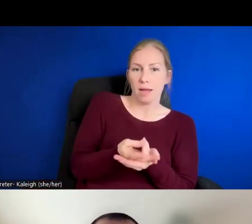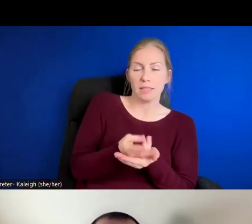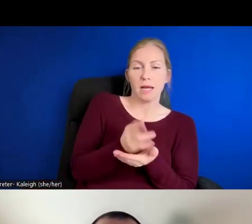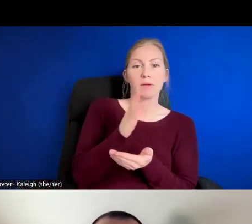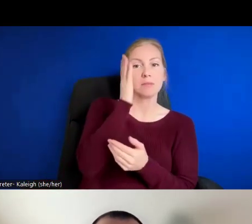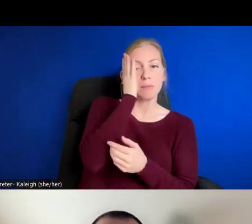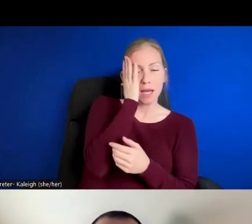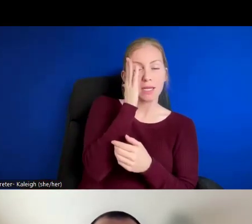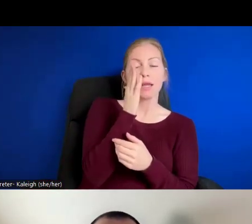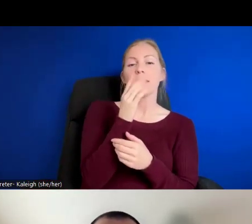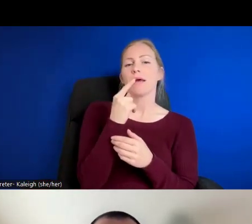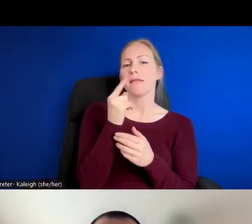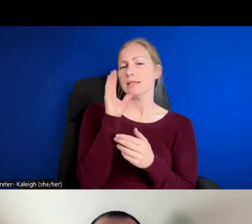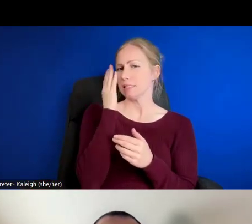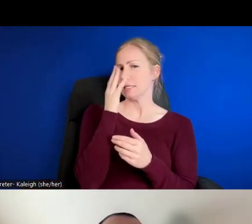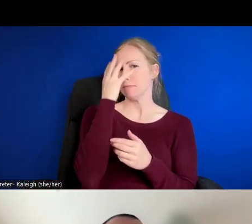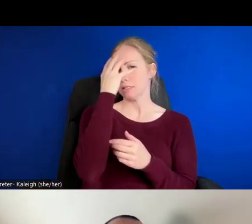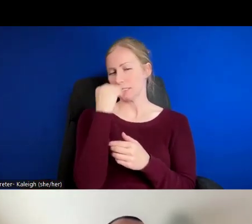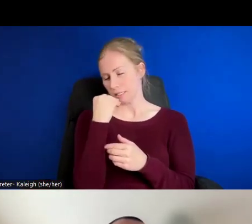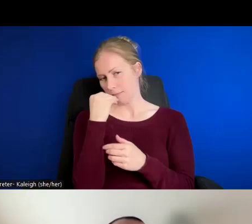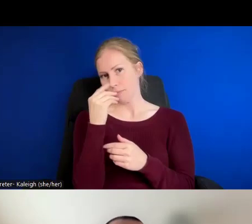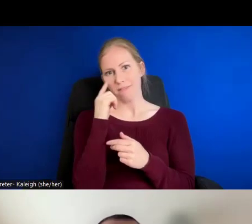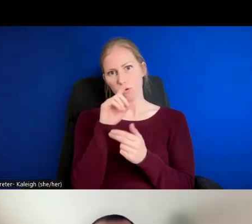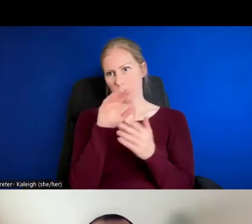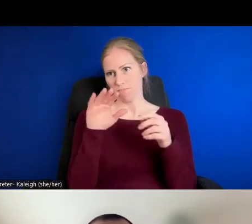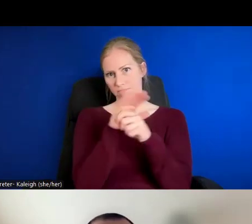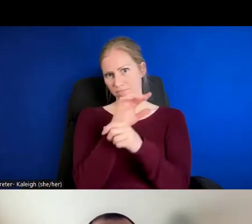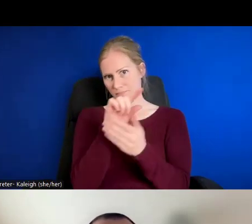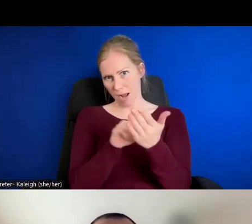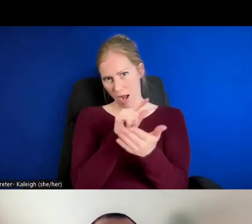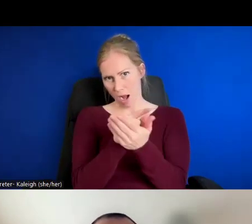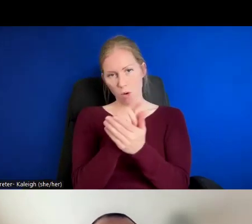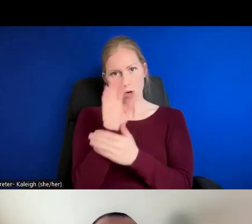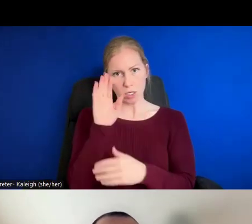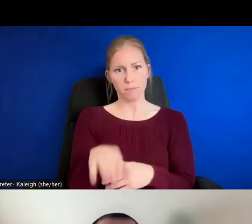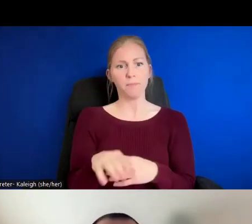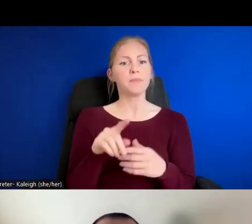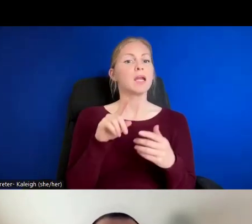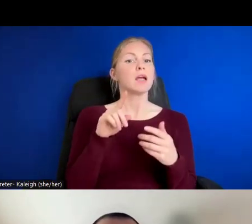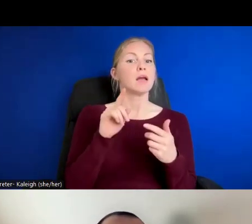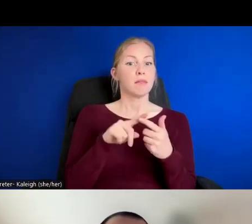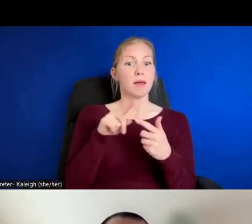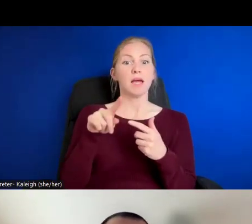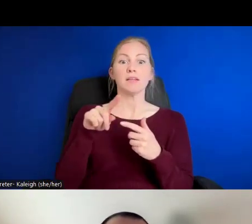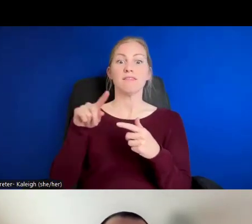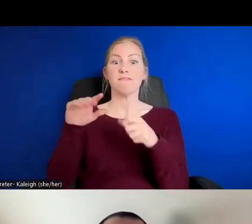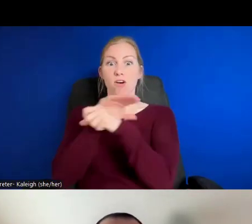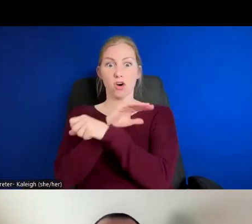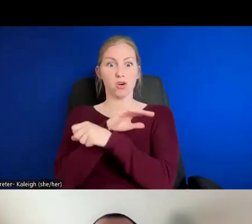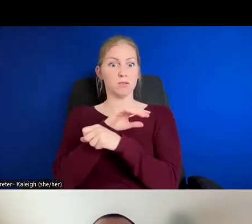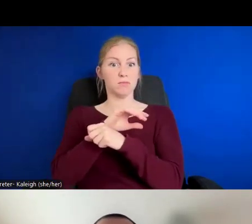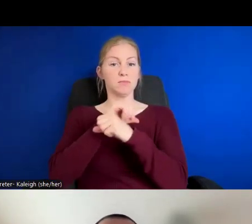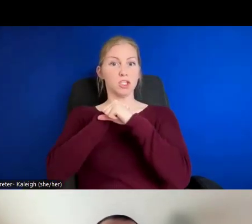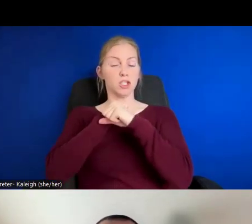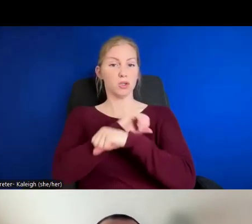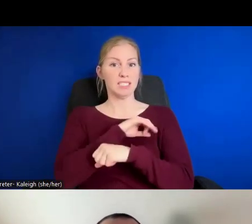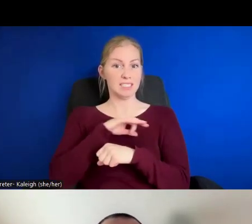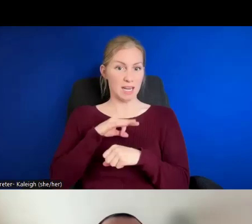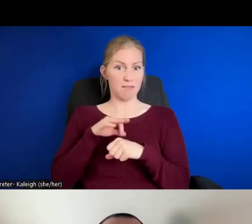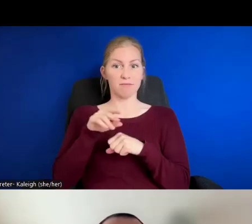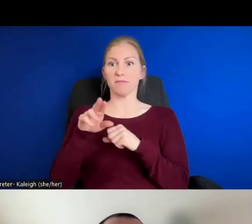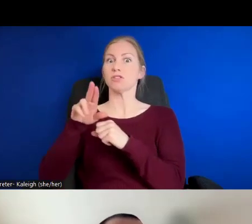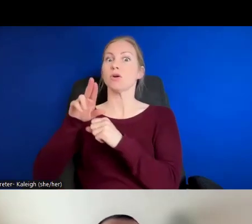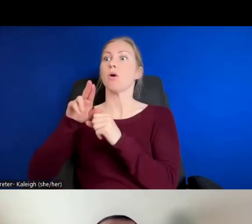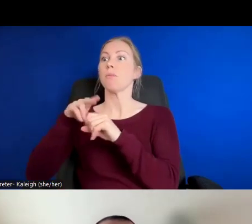for an entire hour. And then 4 security staff in riot gear entered with a nurse. And like in the